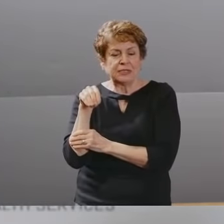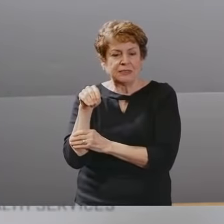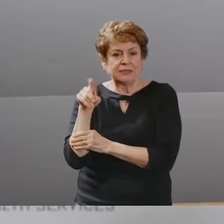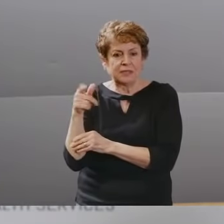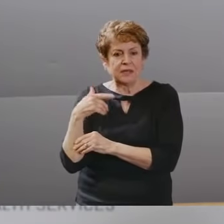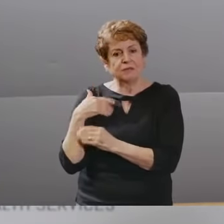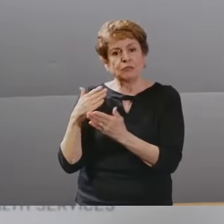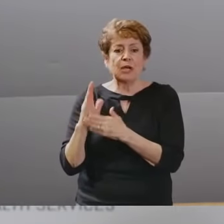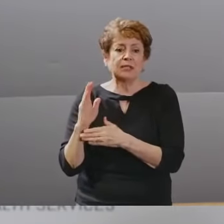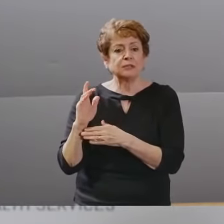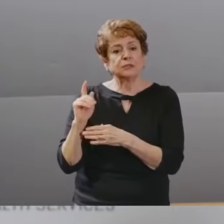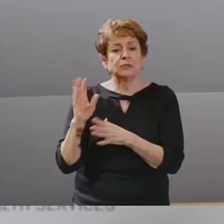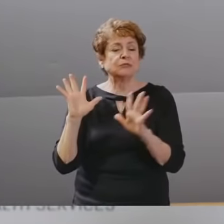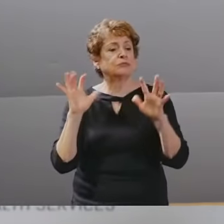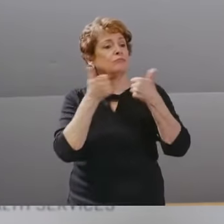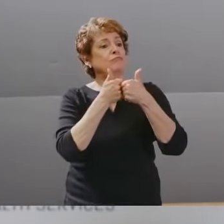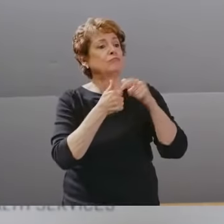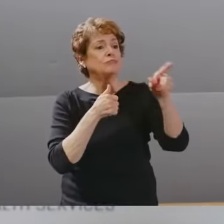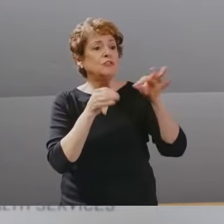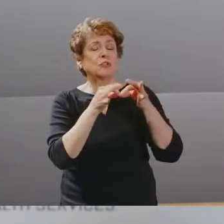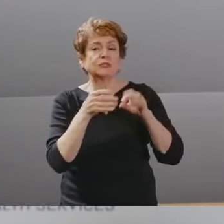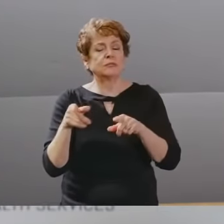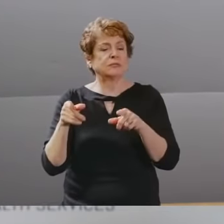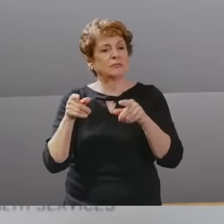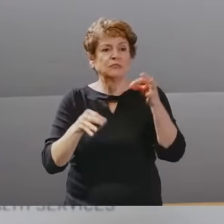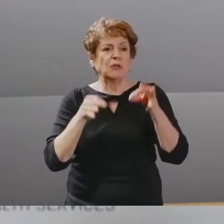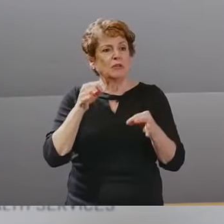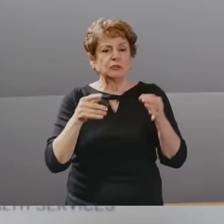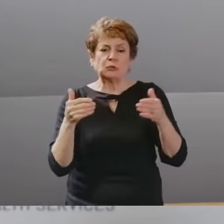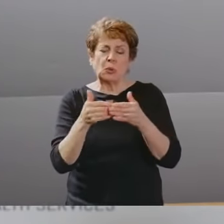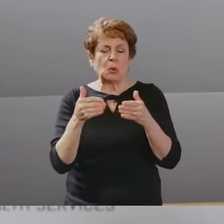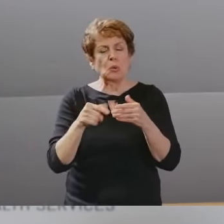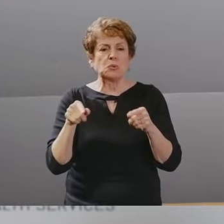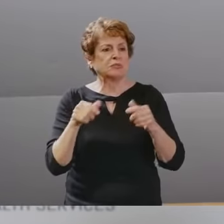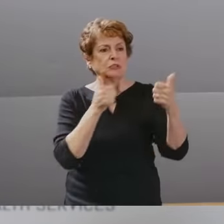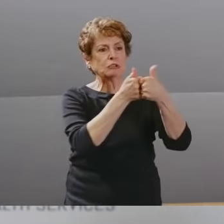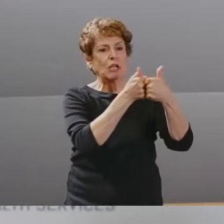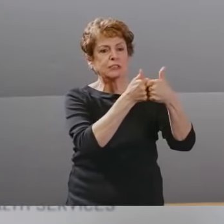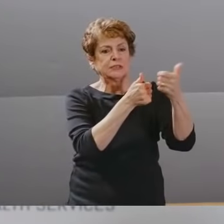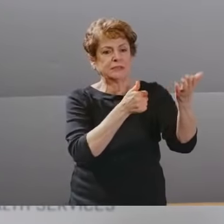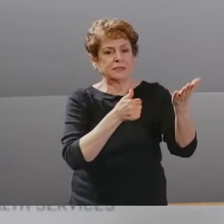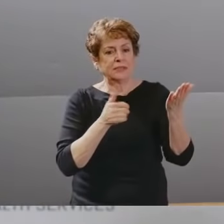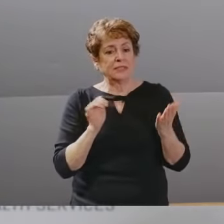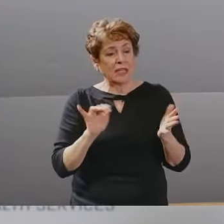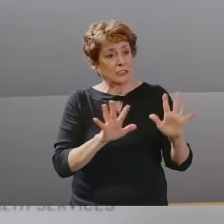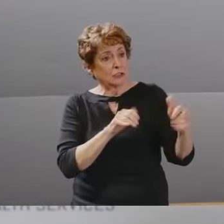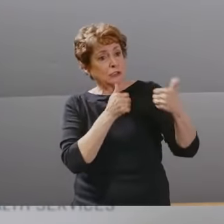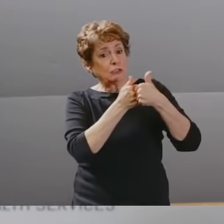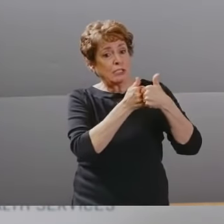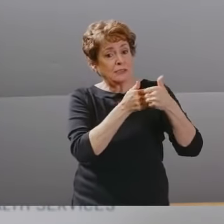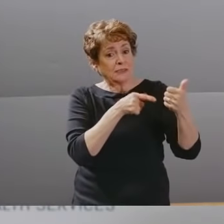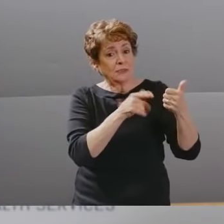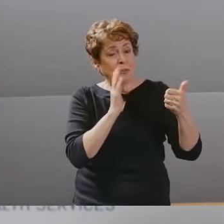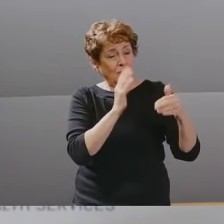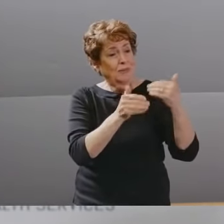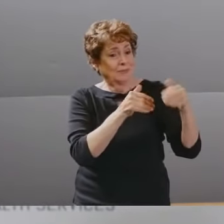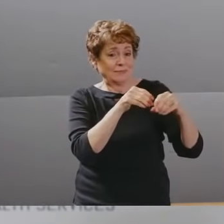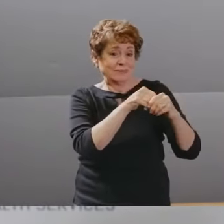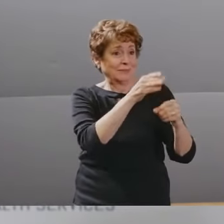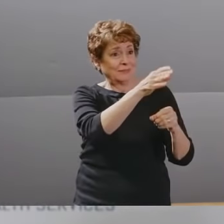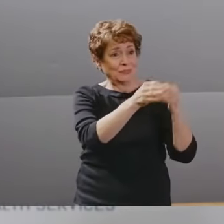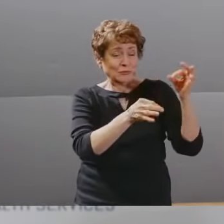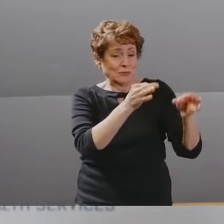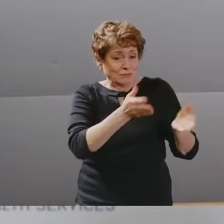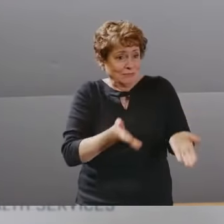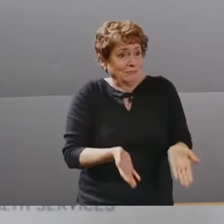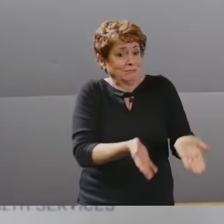they have the right to those challenges. So those challenges will play out in the court, and then I